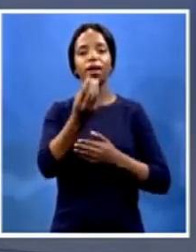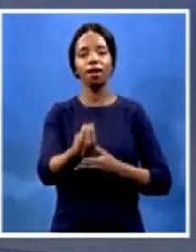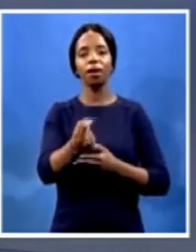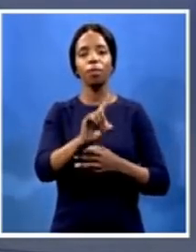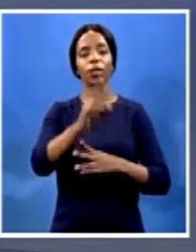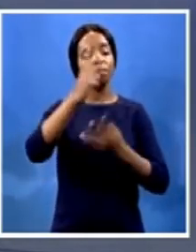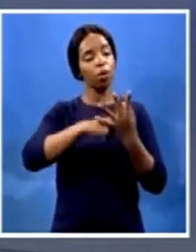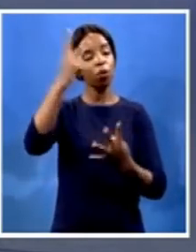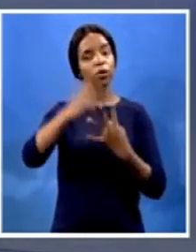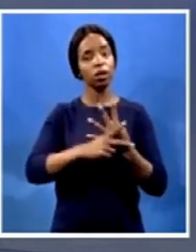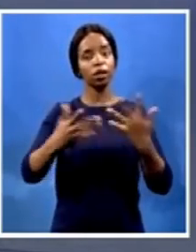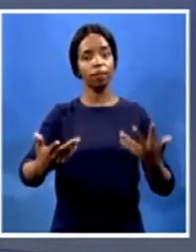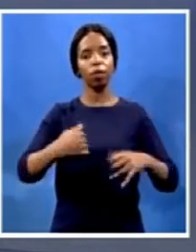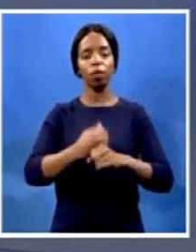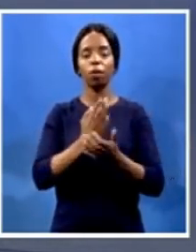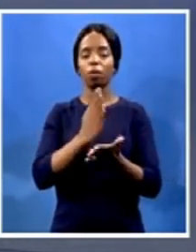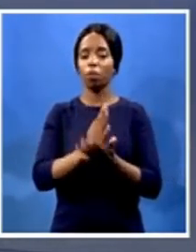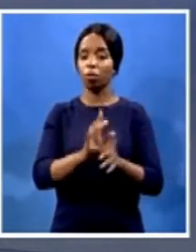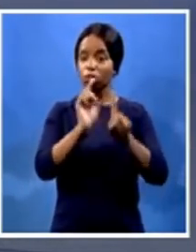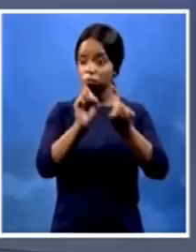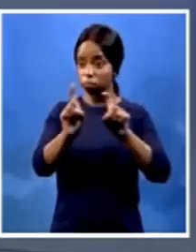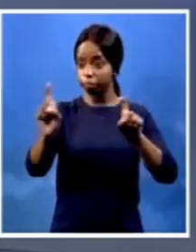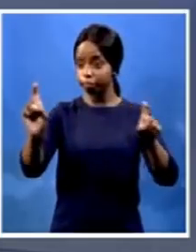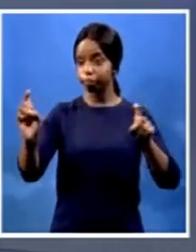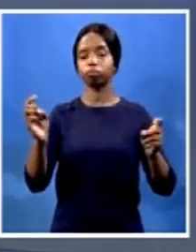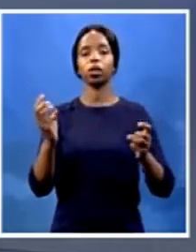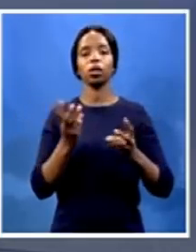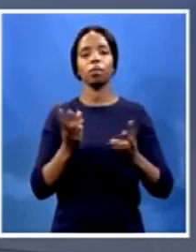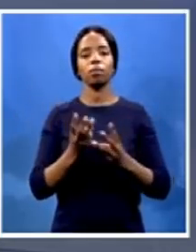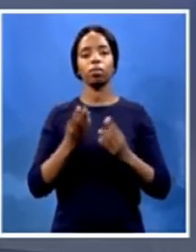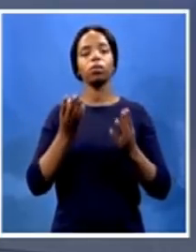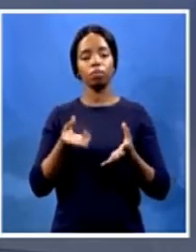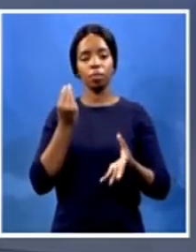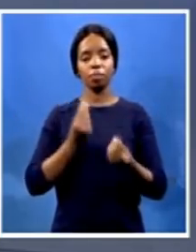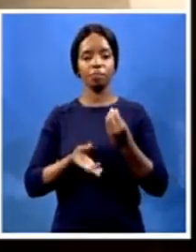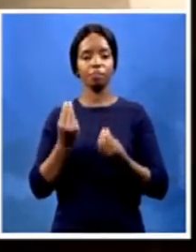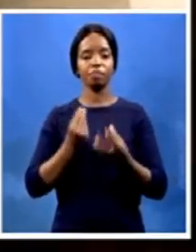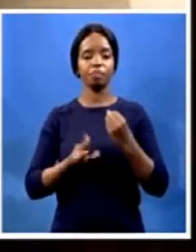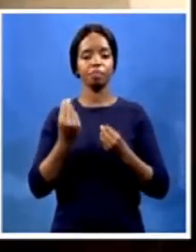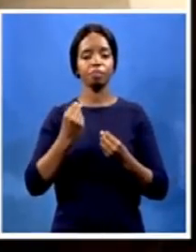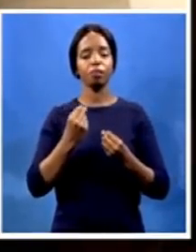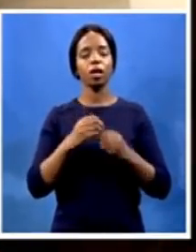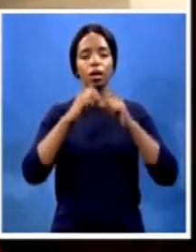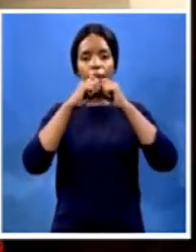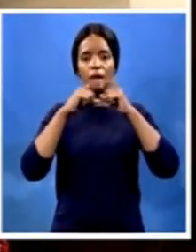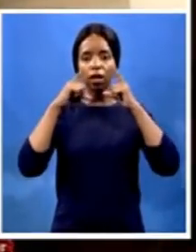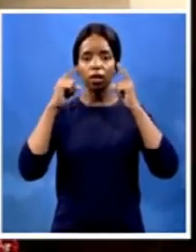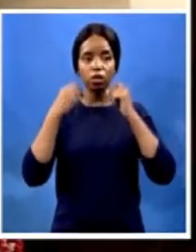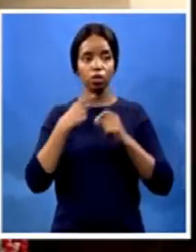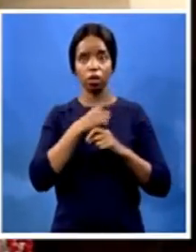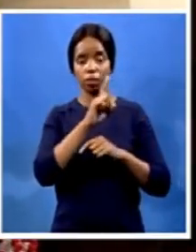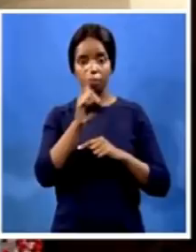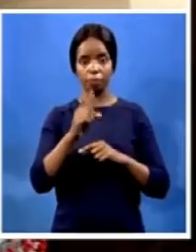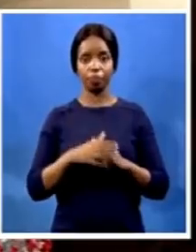cloth mask. And I want to bring in now, via Skype, Dr. Fehmeeda Moosa to talk to us about the IMASA